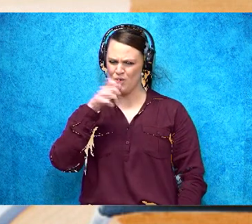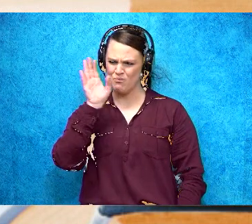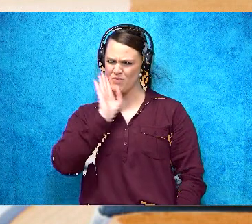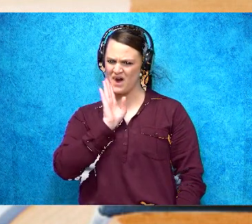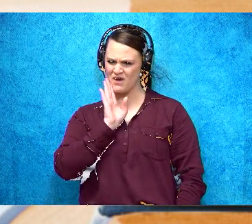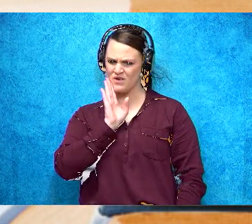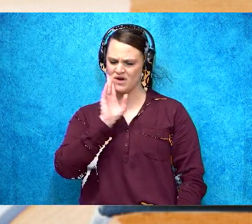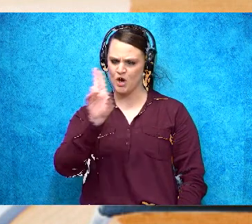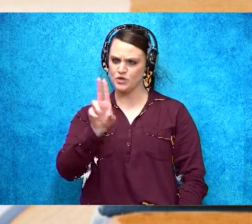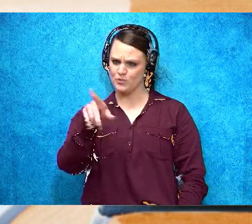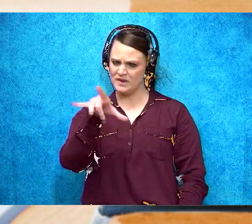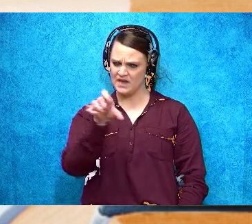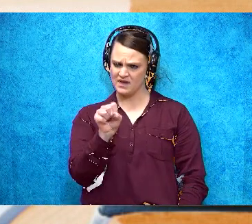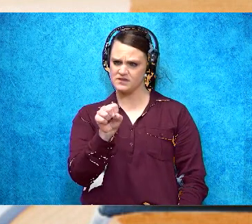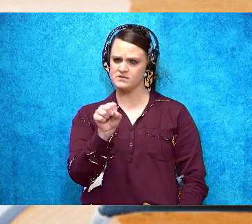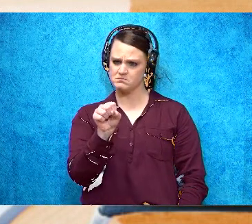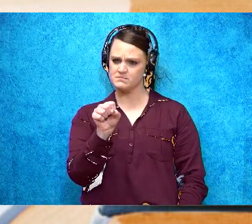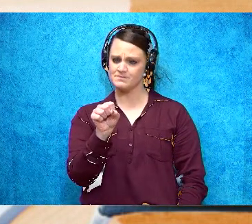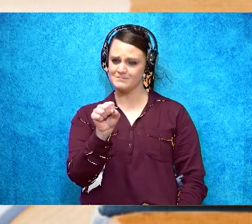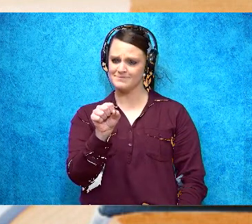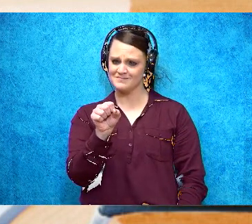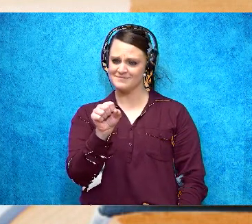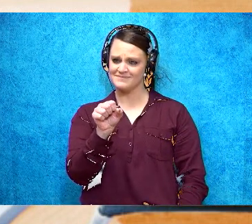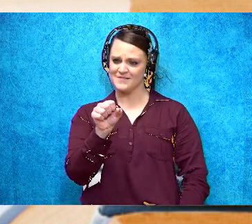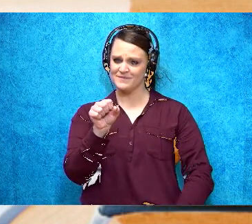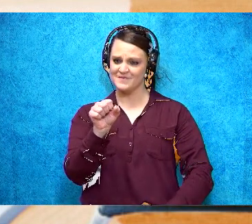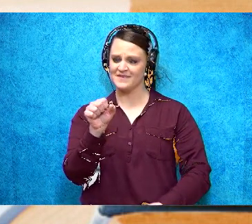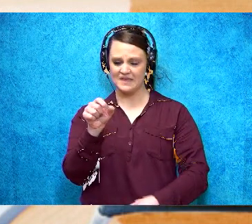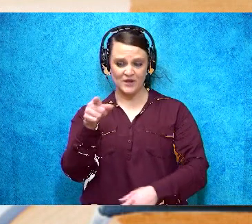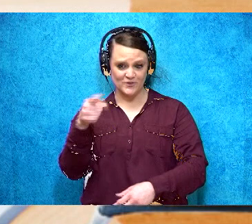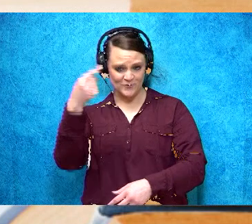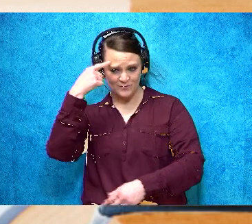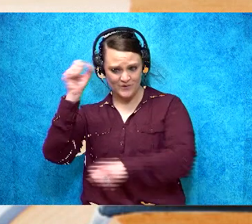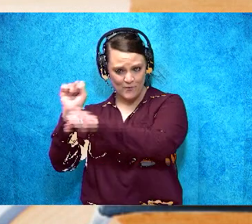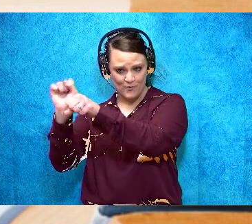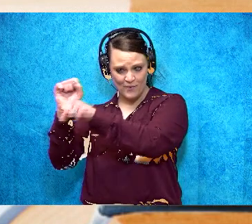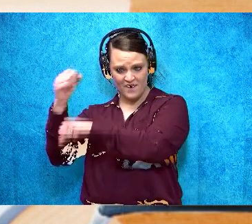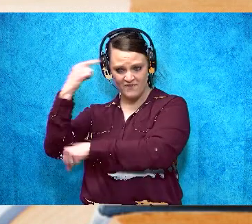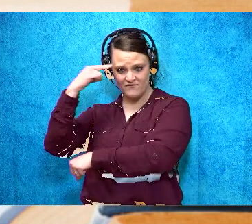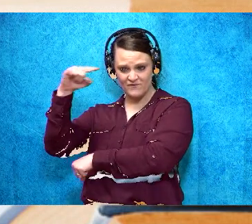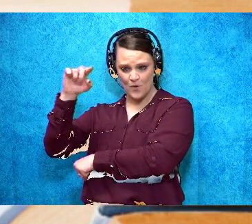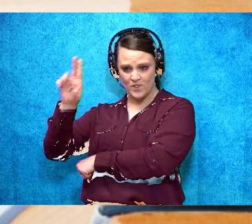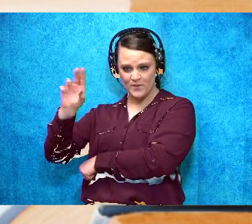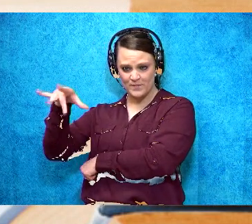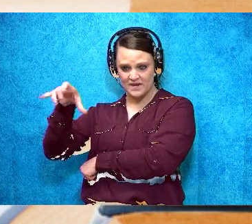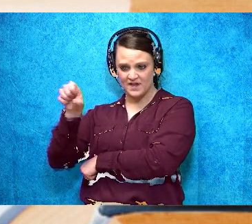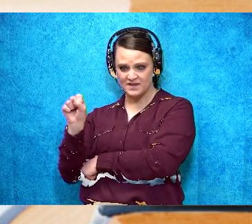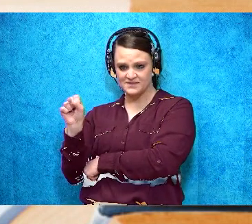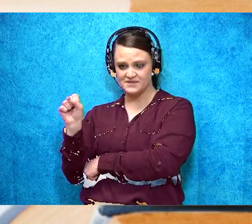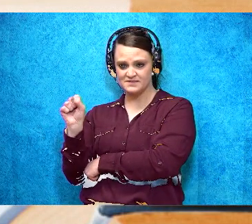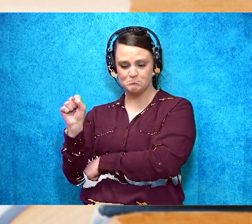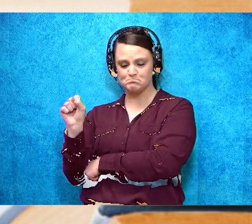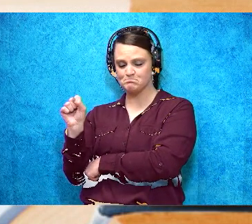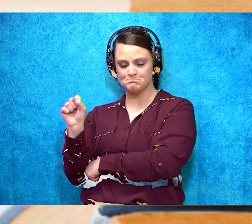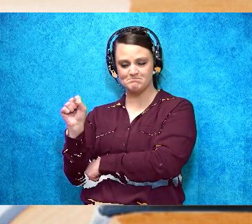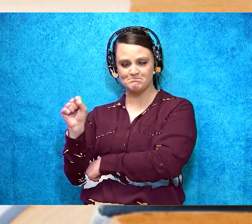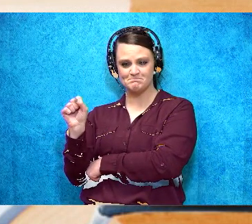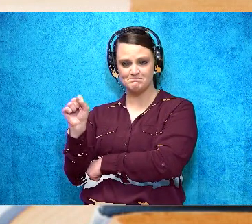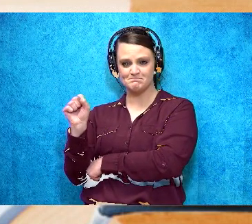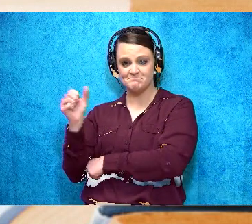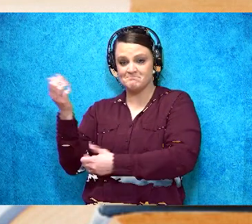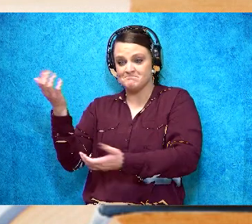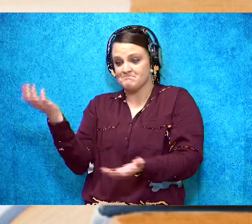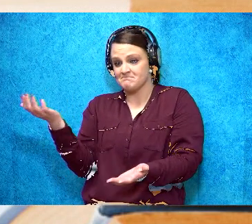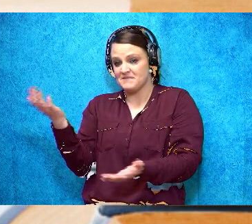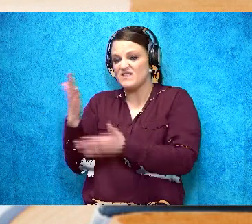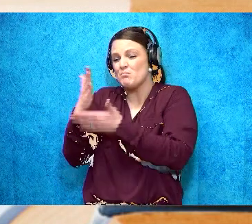The UPS guy wears a brown uniform. You think she works for UPS because she has a brown uniform? Well, that's just the part